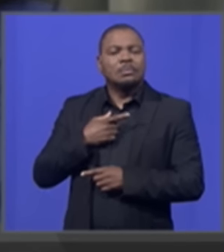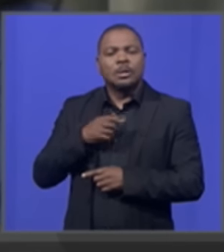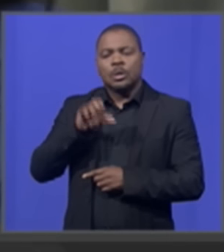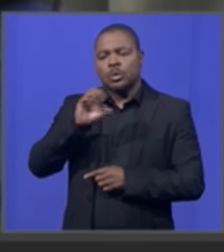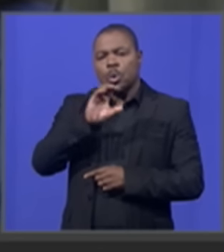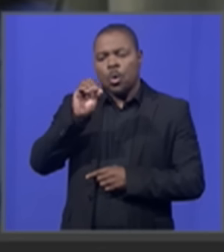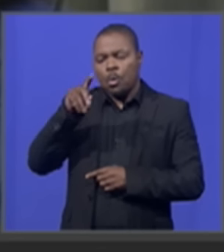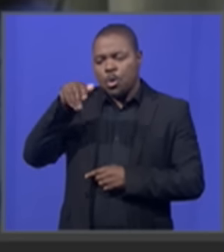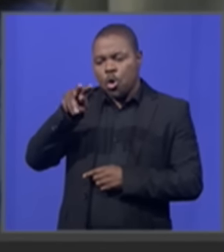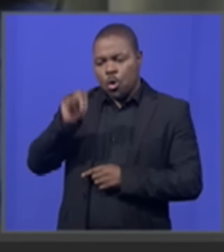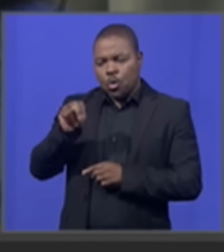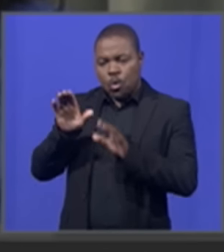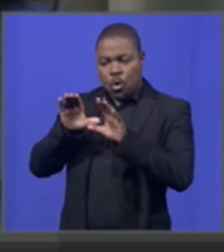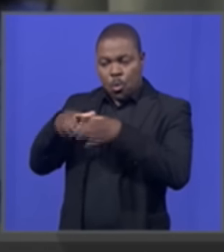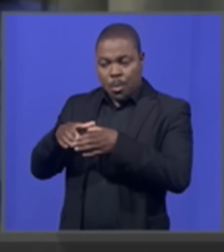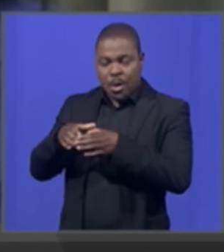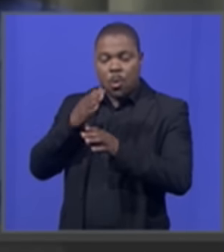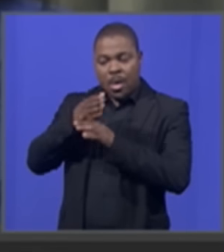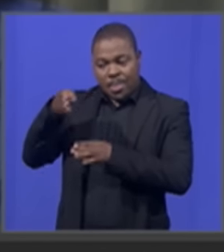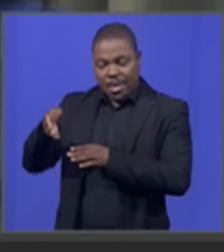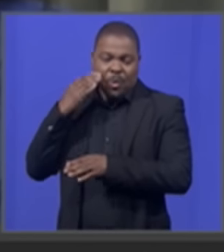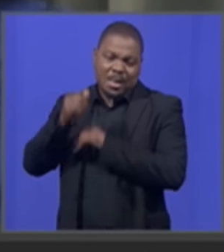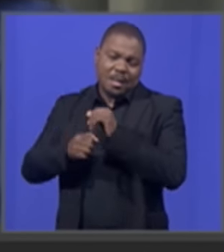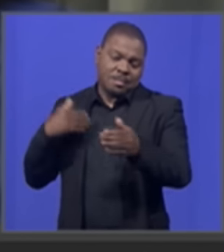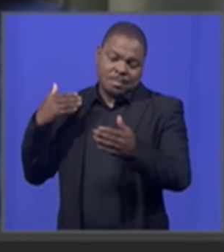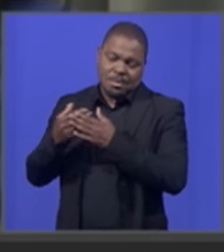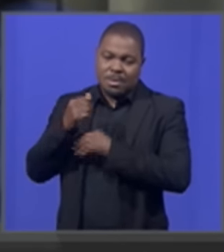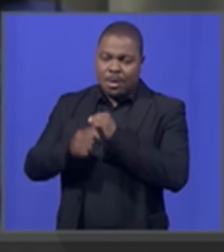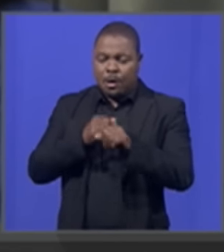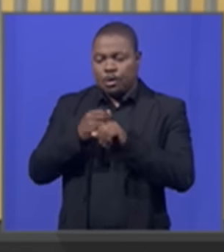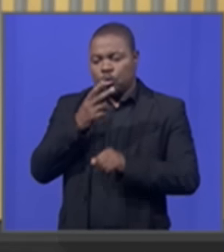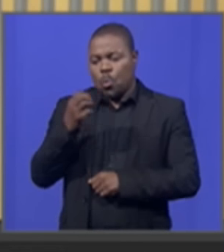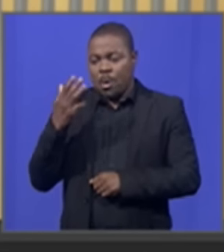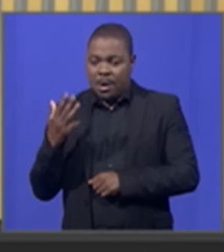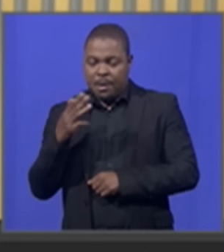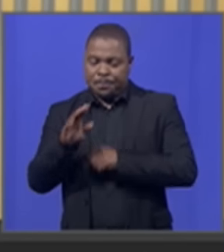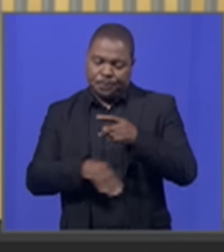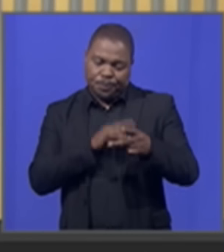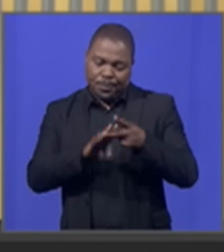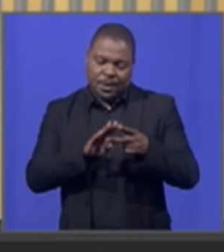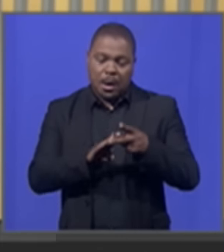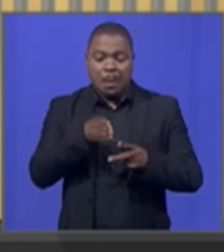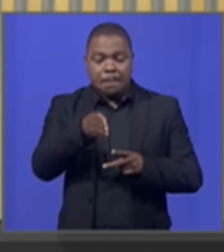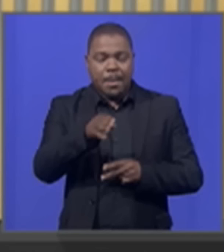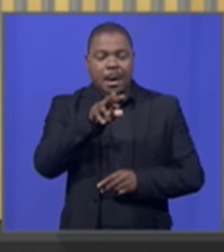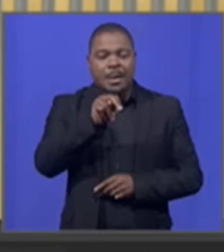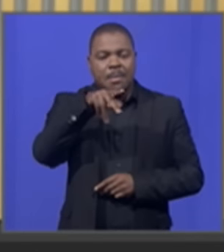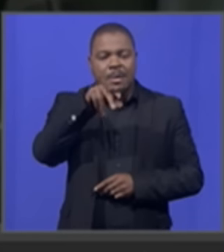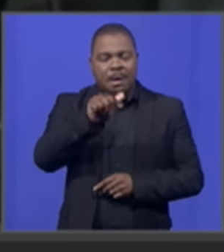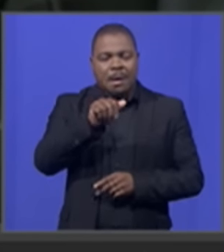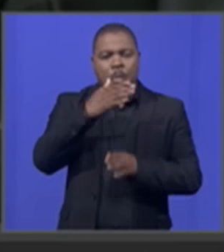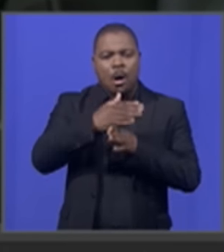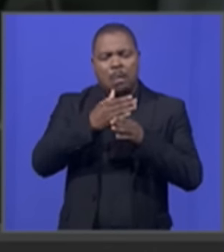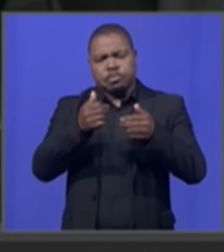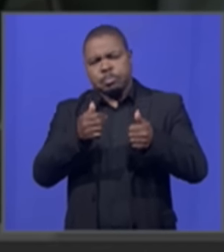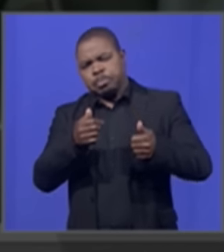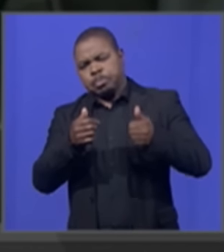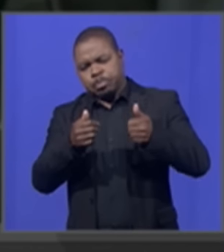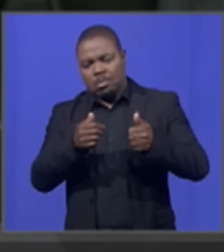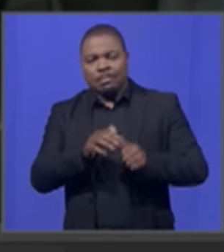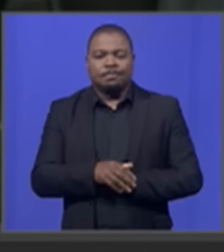fihla ge lešwala la nywa ka 2009. Go tloga fao o ile a swara maemo a godimo go NPA. Kgweding ya